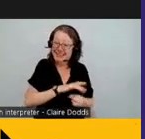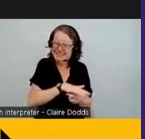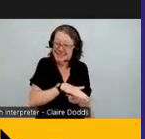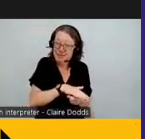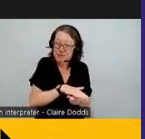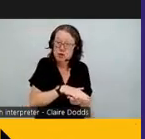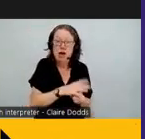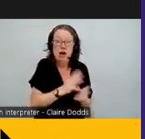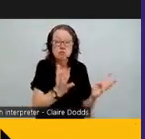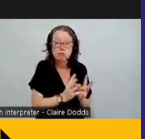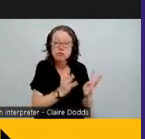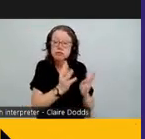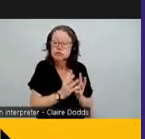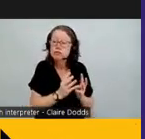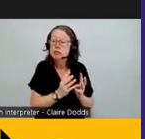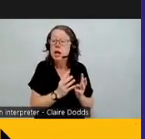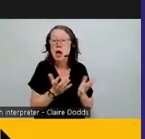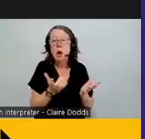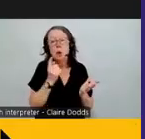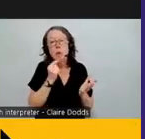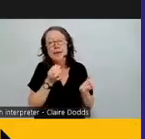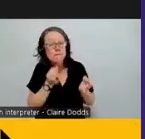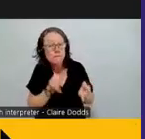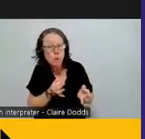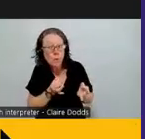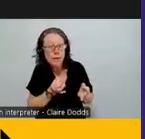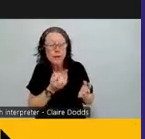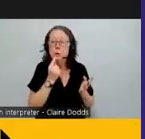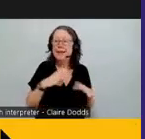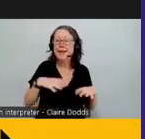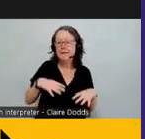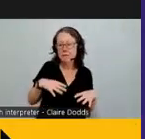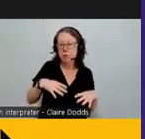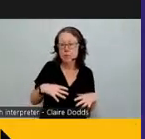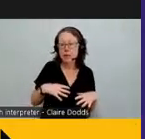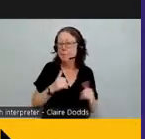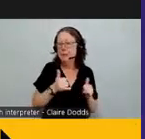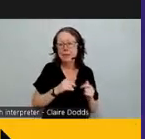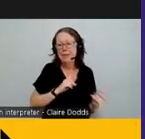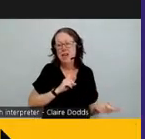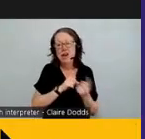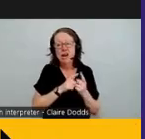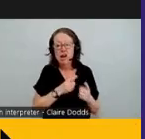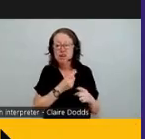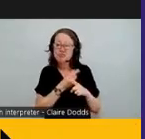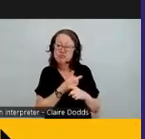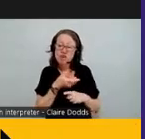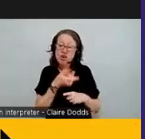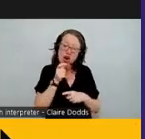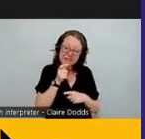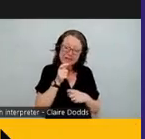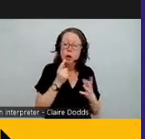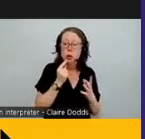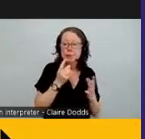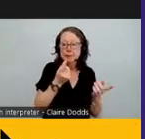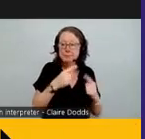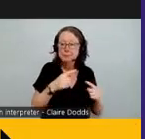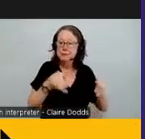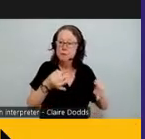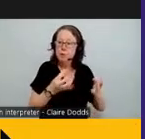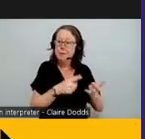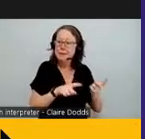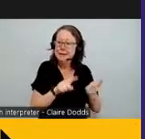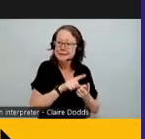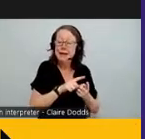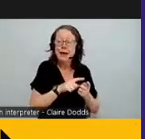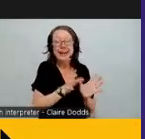who just have a coffee with the Lit Champs officer because they don't want to come into a formal meeting. But they are people who inform our strategy, who help us